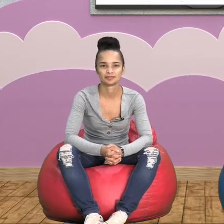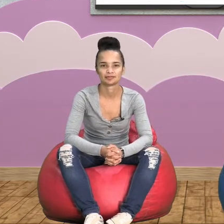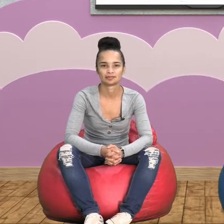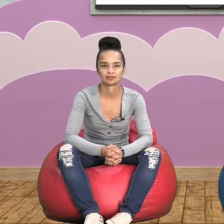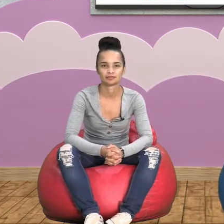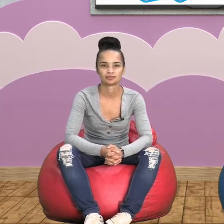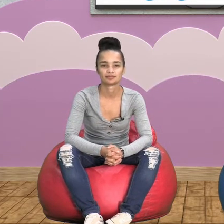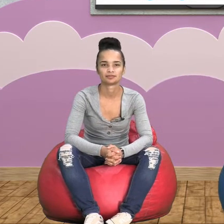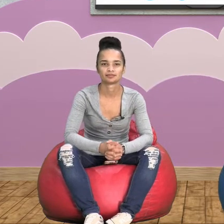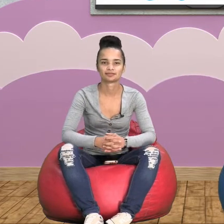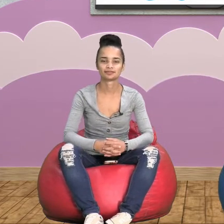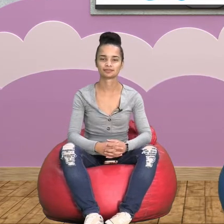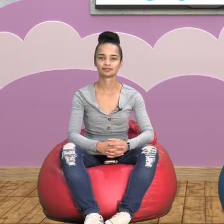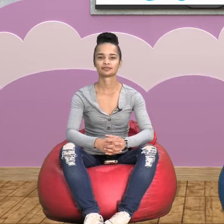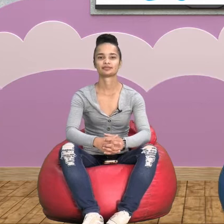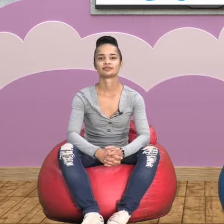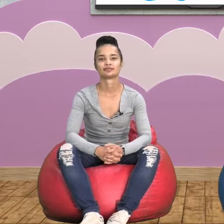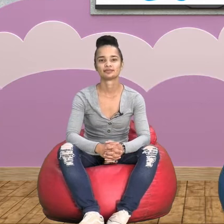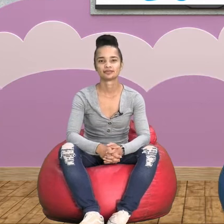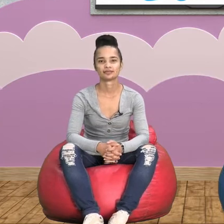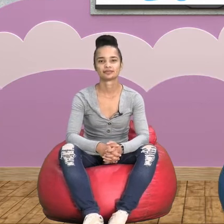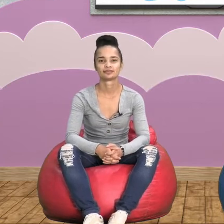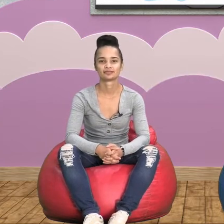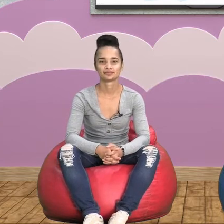gathering, make sure to send them an email at